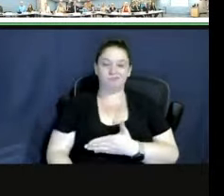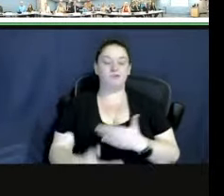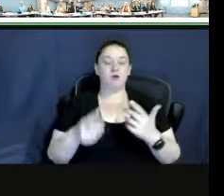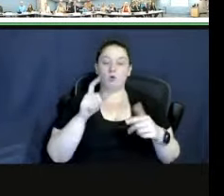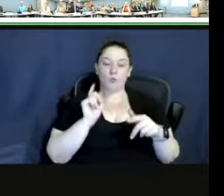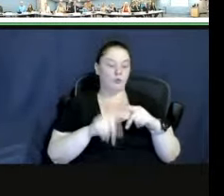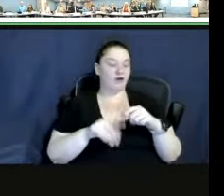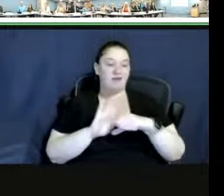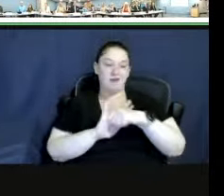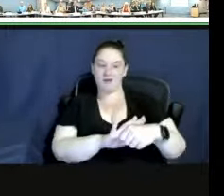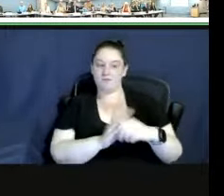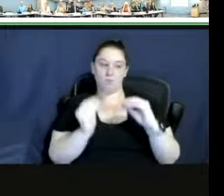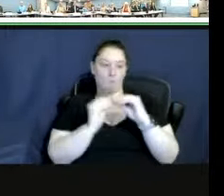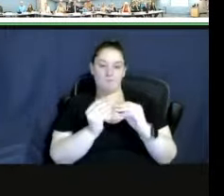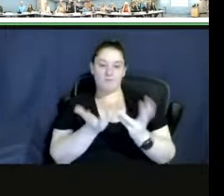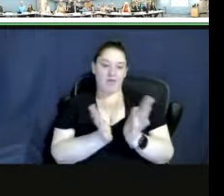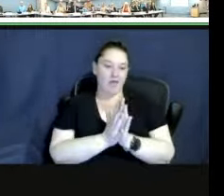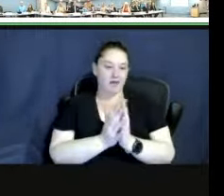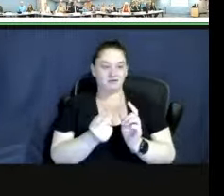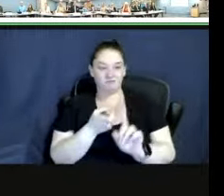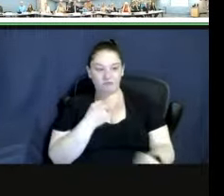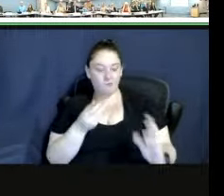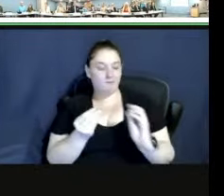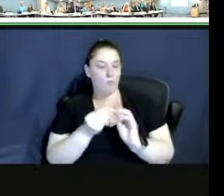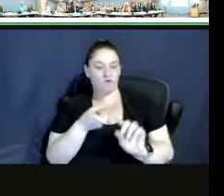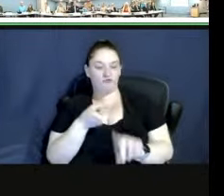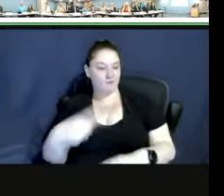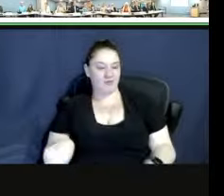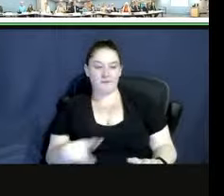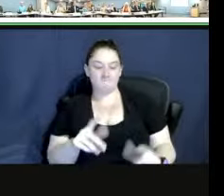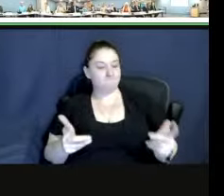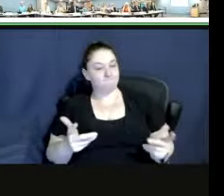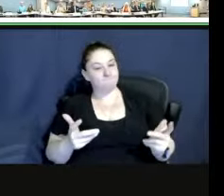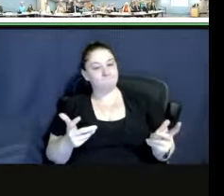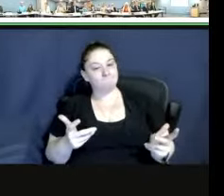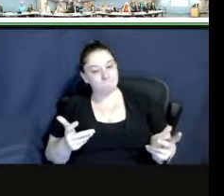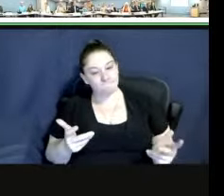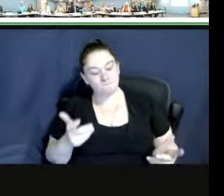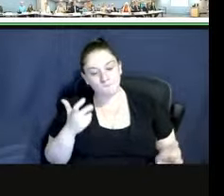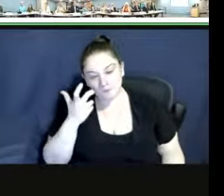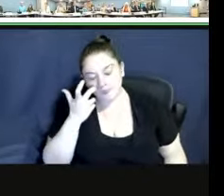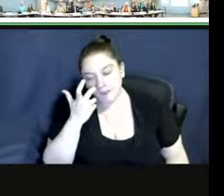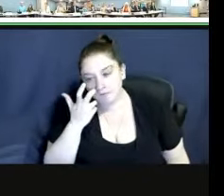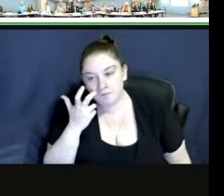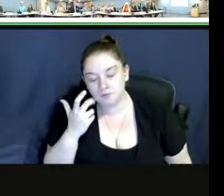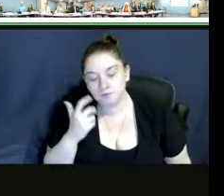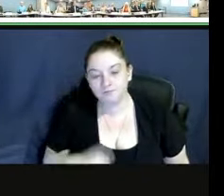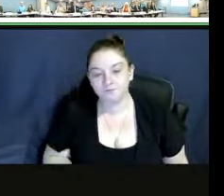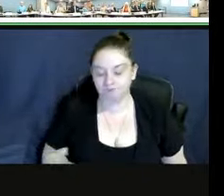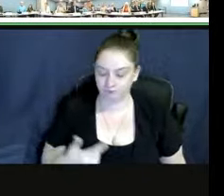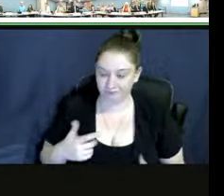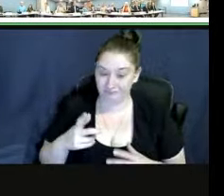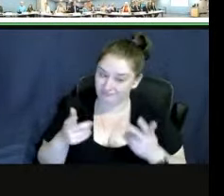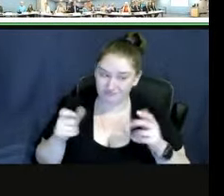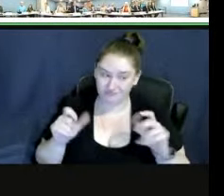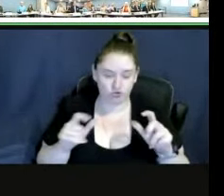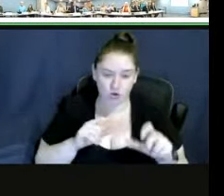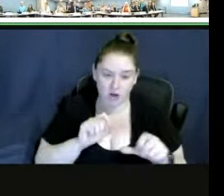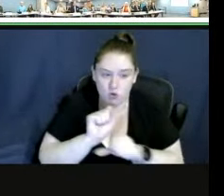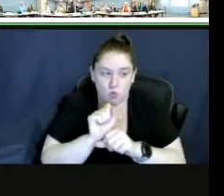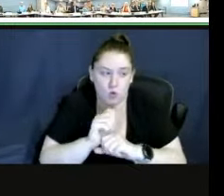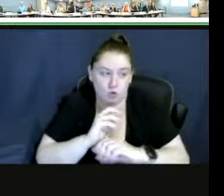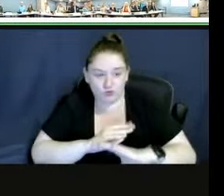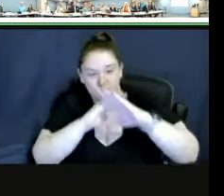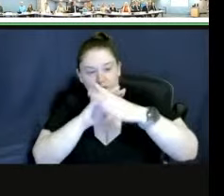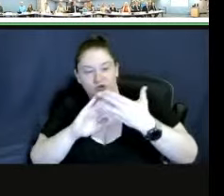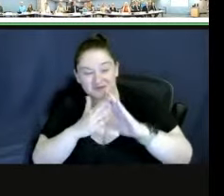much further and ask them to do much more. Our troops try to, perform to protect the community. That's